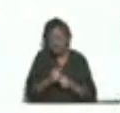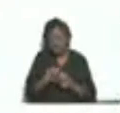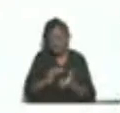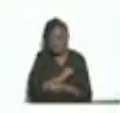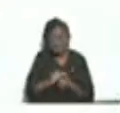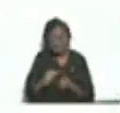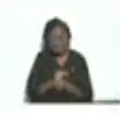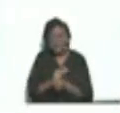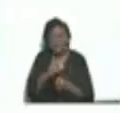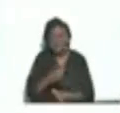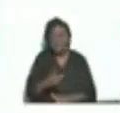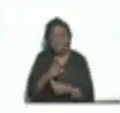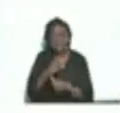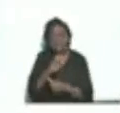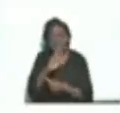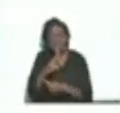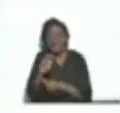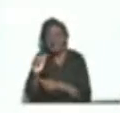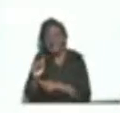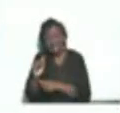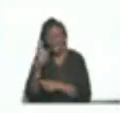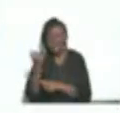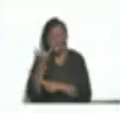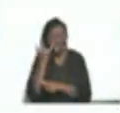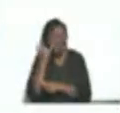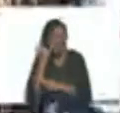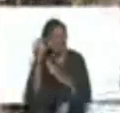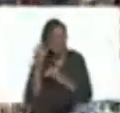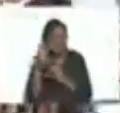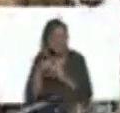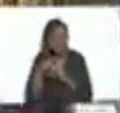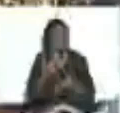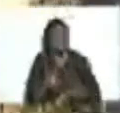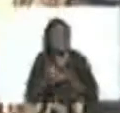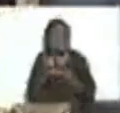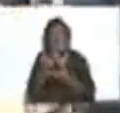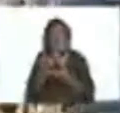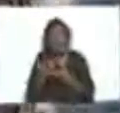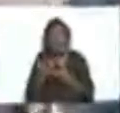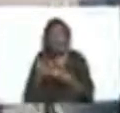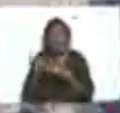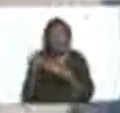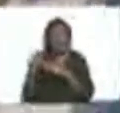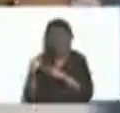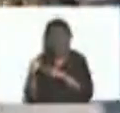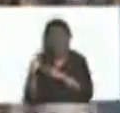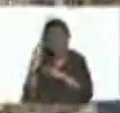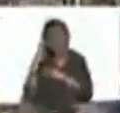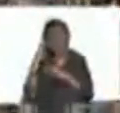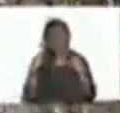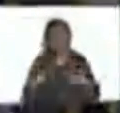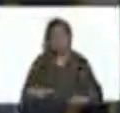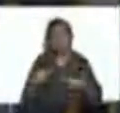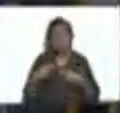Authority created in the aftermath of Dorian was supposed to alleviate some of the burden for residents impacted. Sadly, the help has been